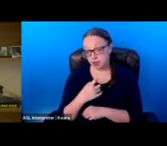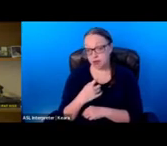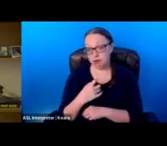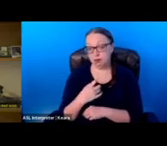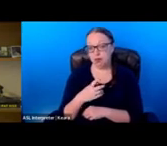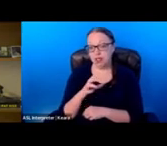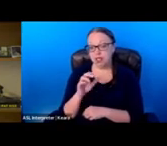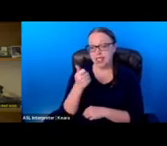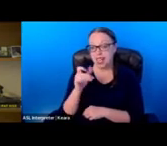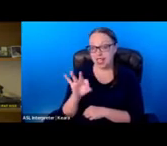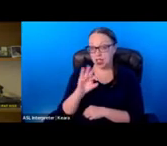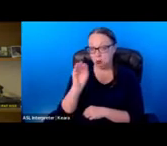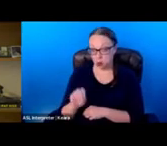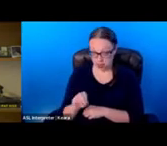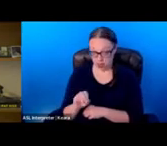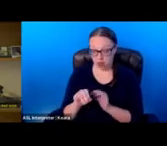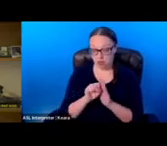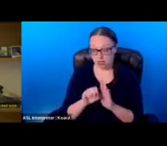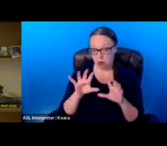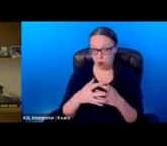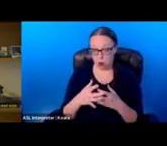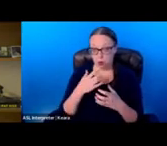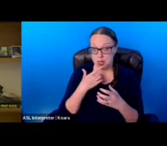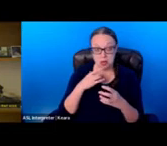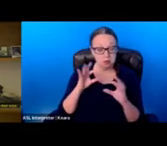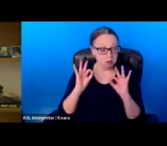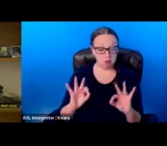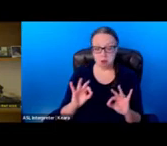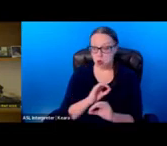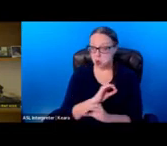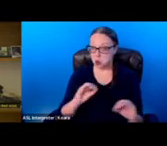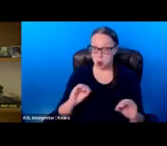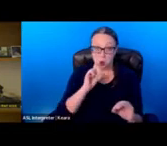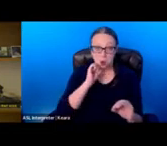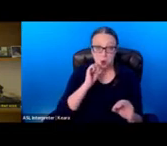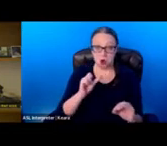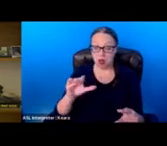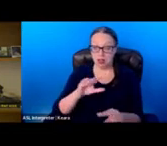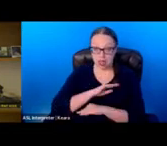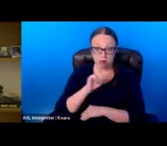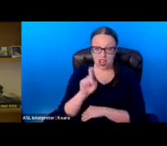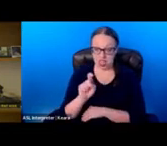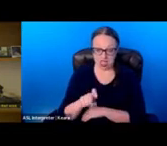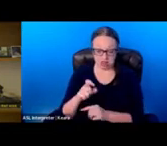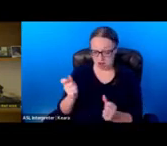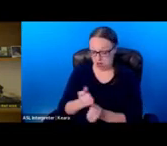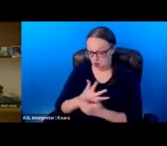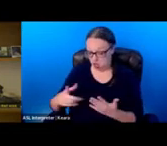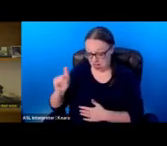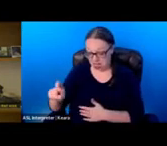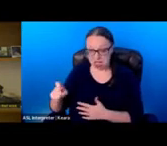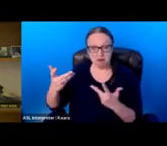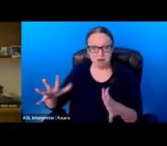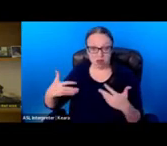that 19% of the sample reported having no unmet need in any of these five domains. In